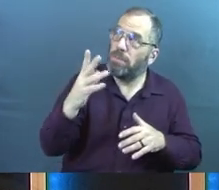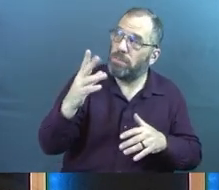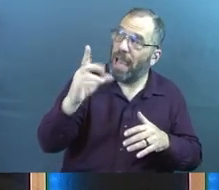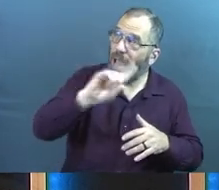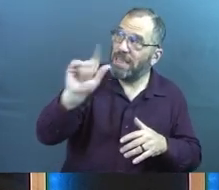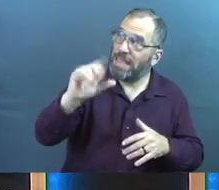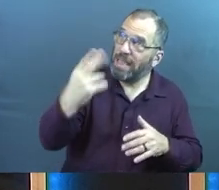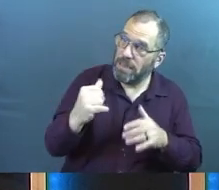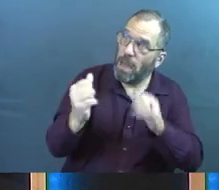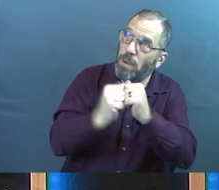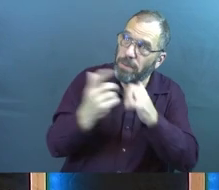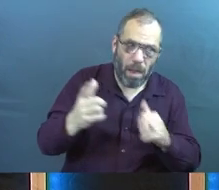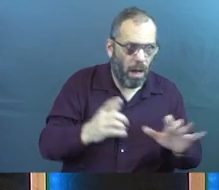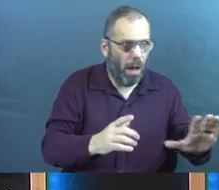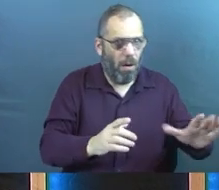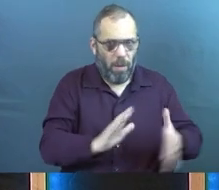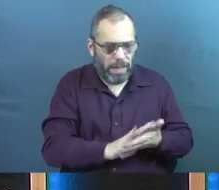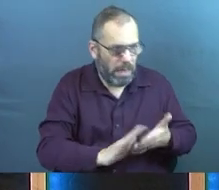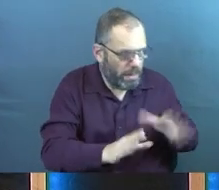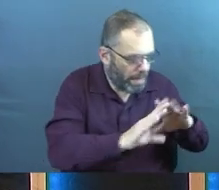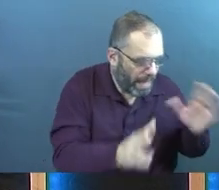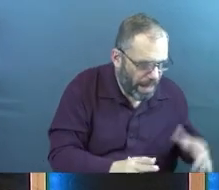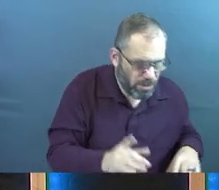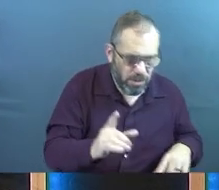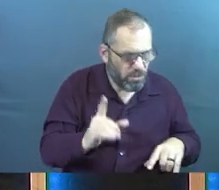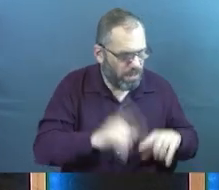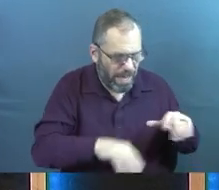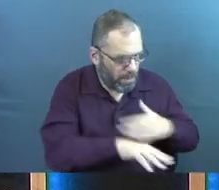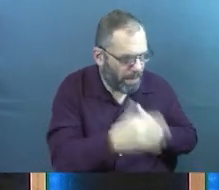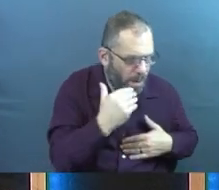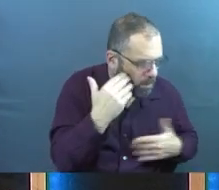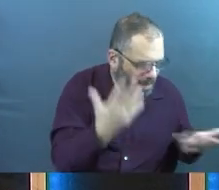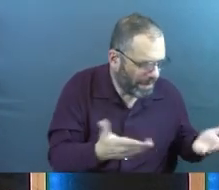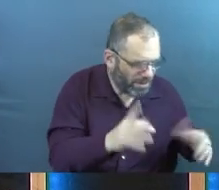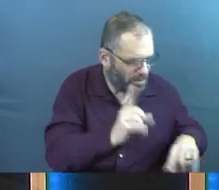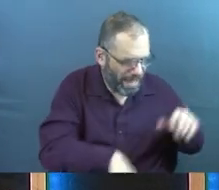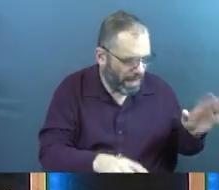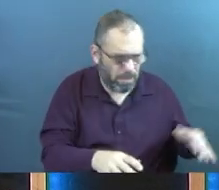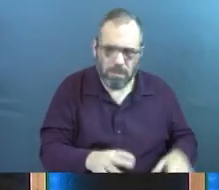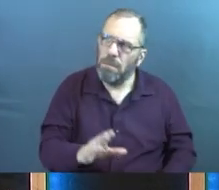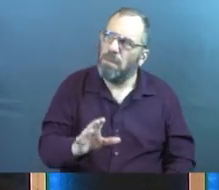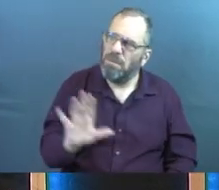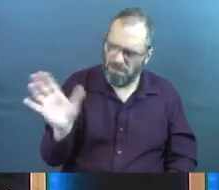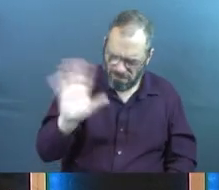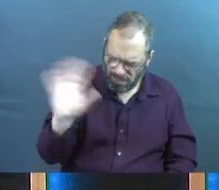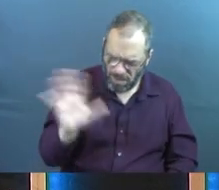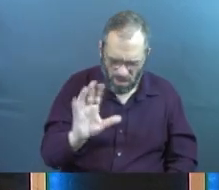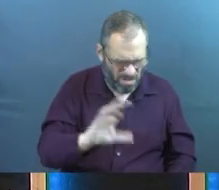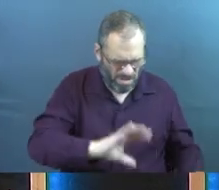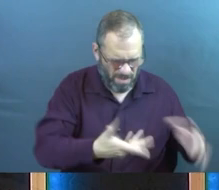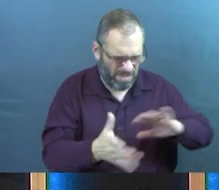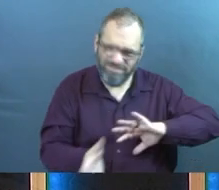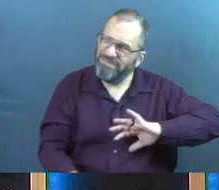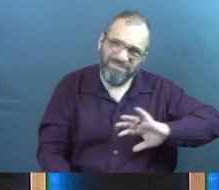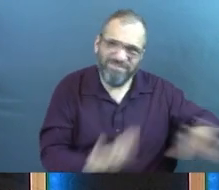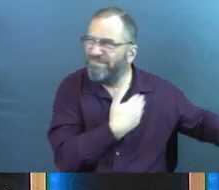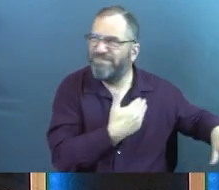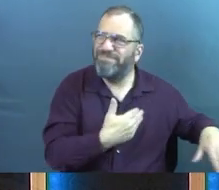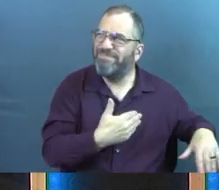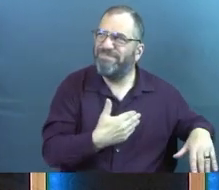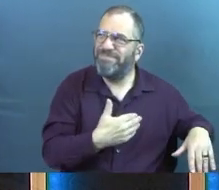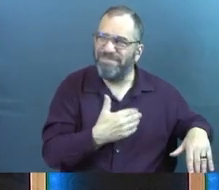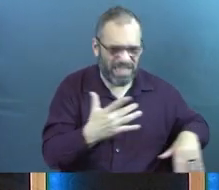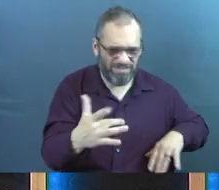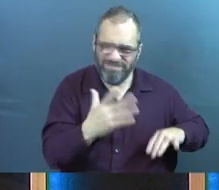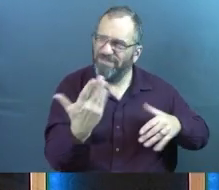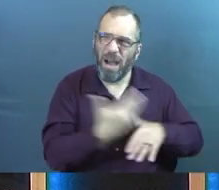if I was Zacchaeus, I'm like, dude, I got to clean. You know what I mean? You can't come over yet. And Jesus is like, no, the mess doesn't mess with